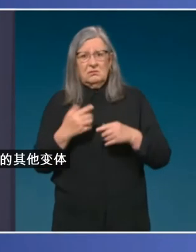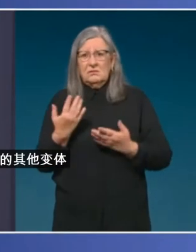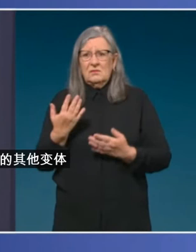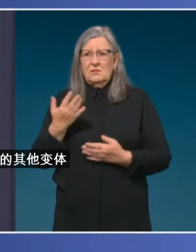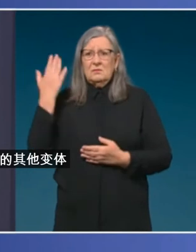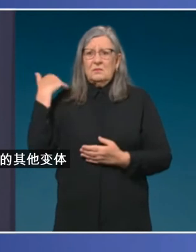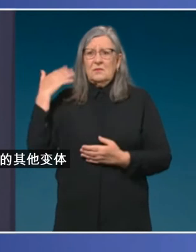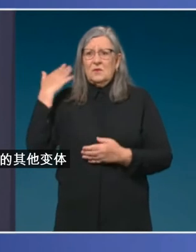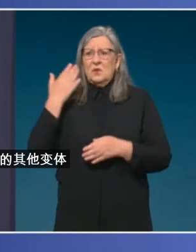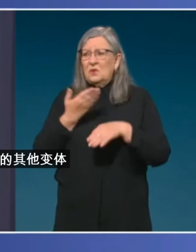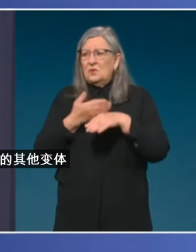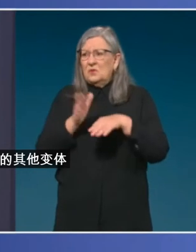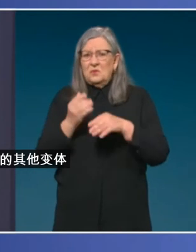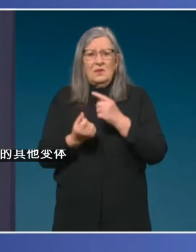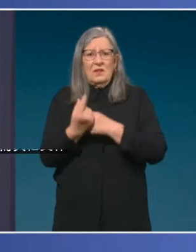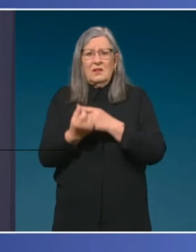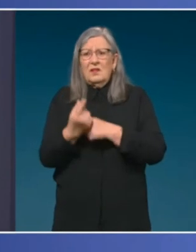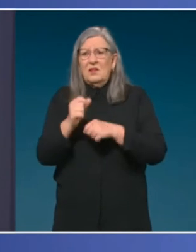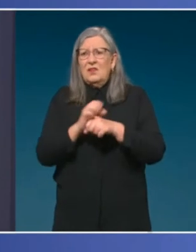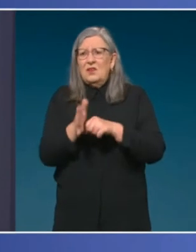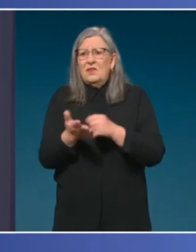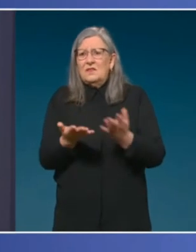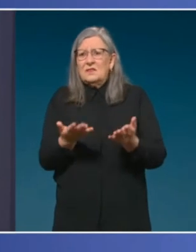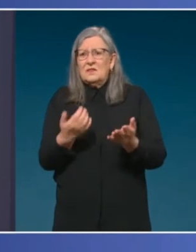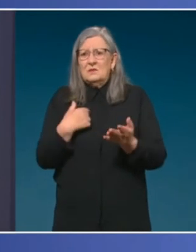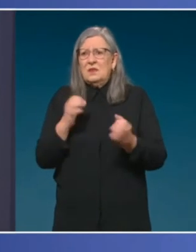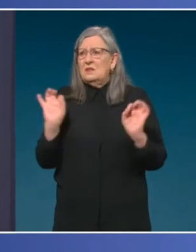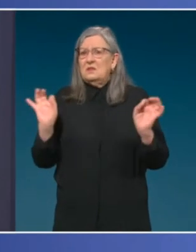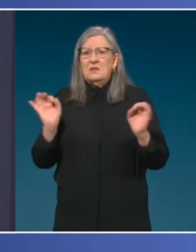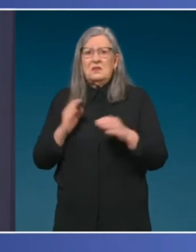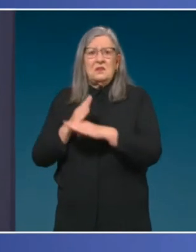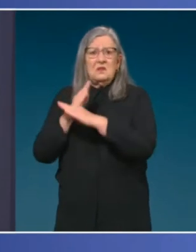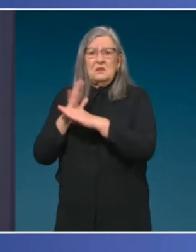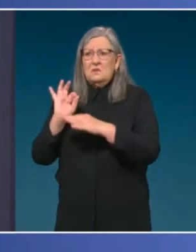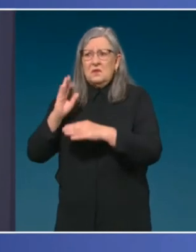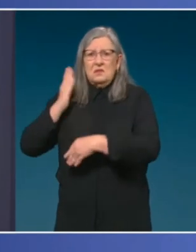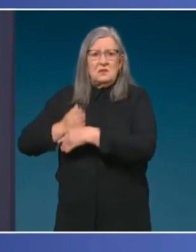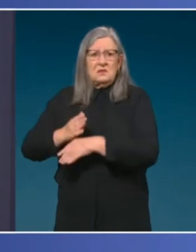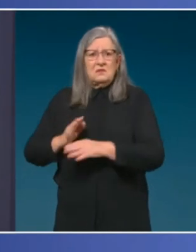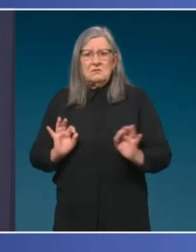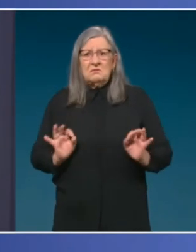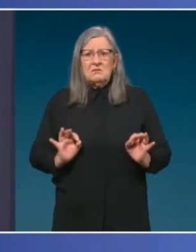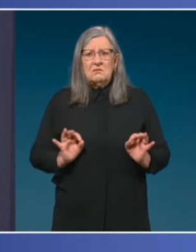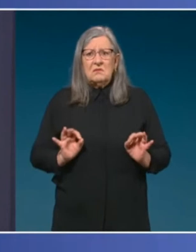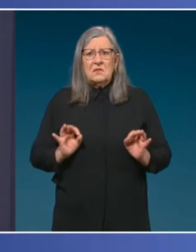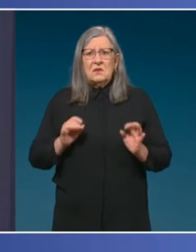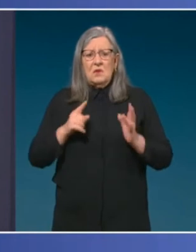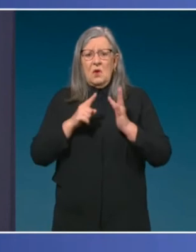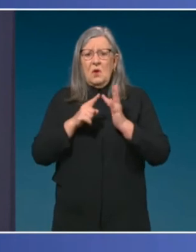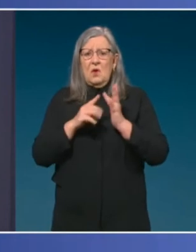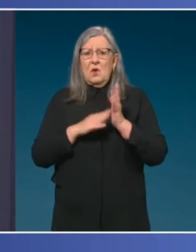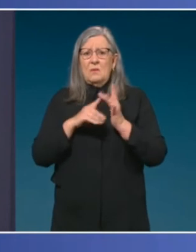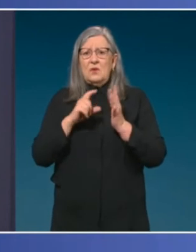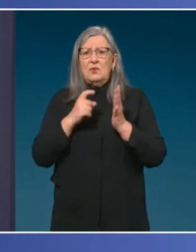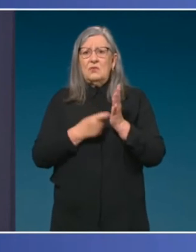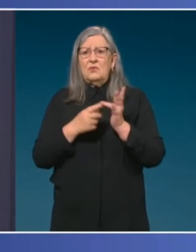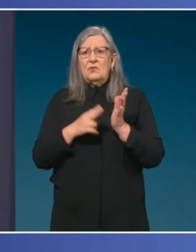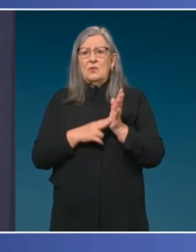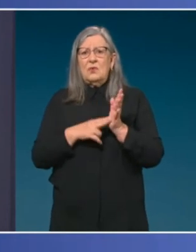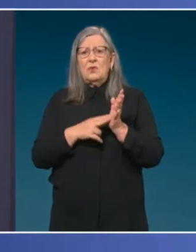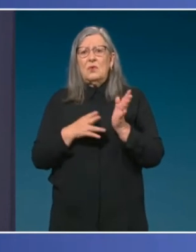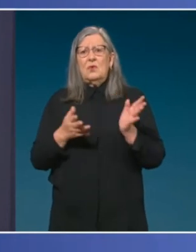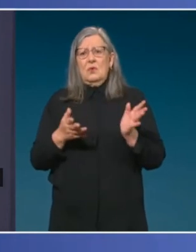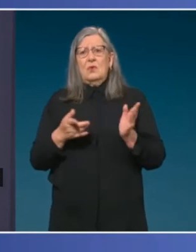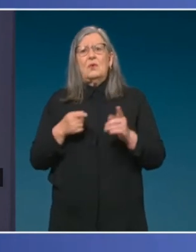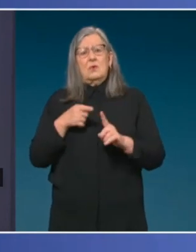these actions. This was one because of the particular nature of the variant, where the recommendation was for a